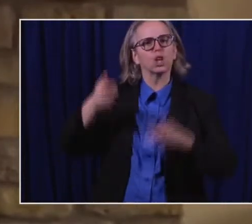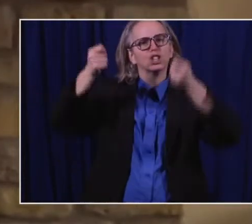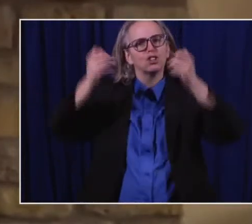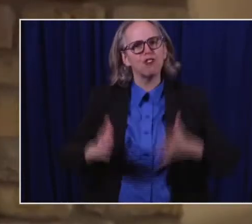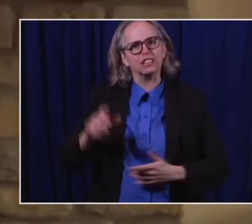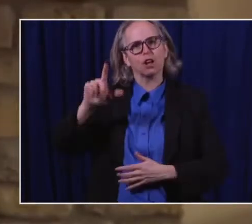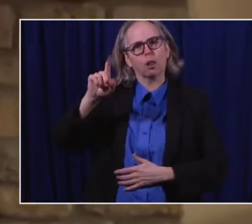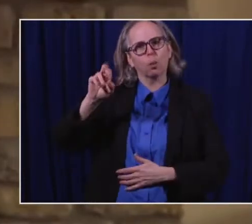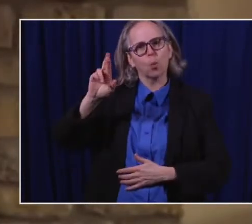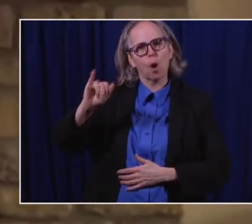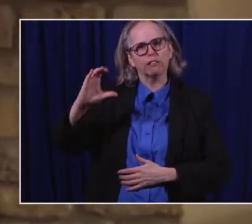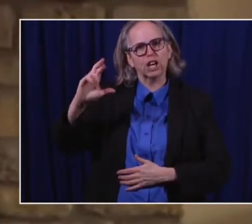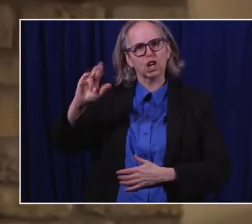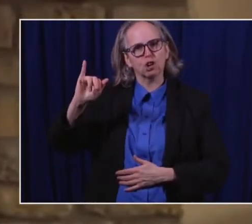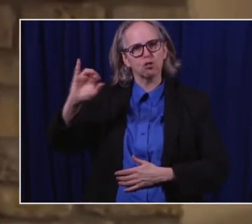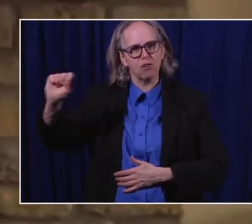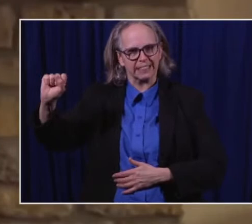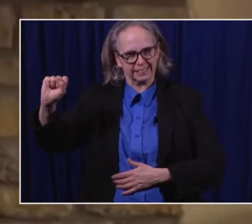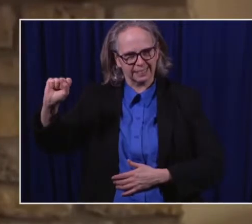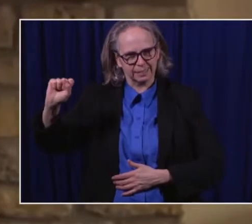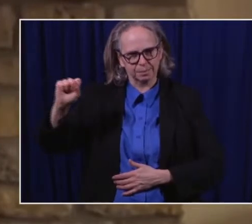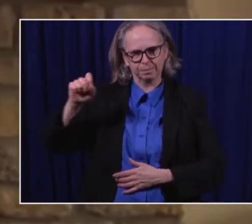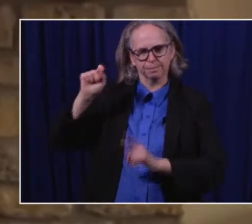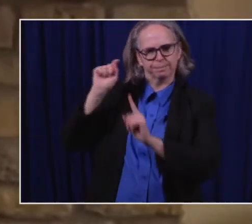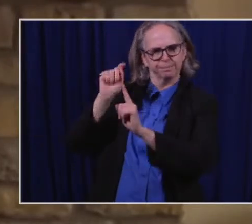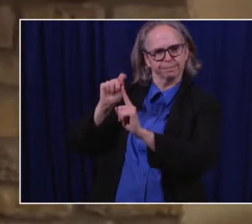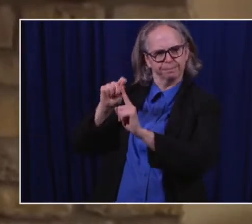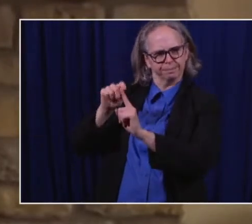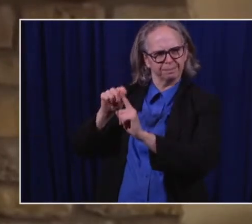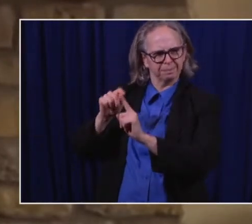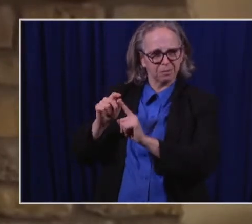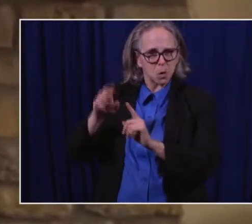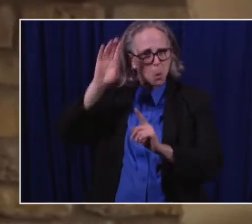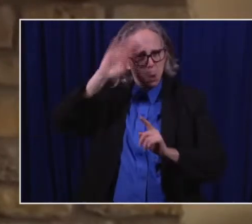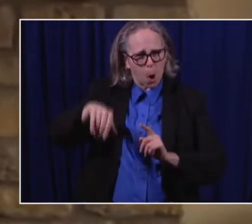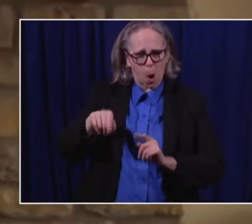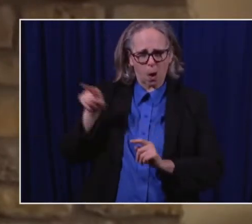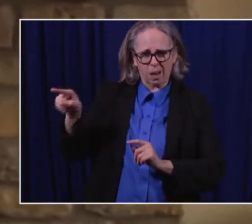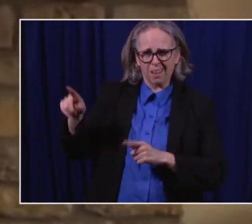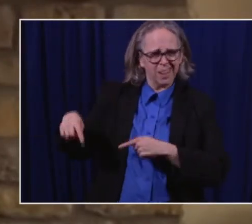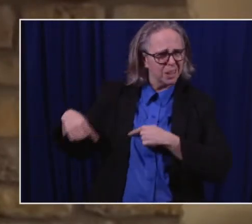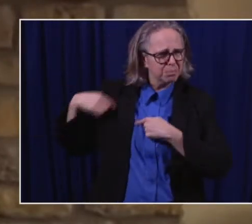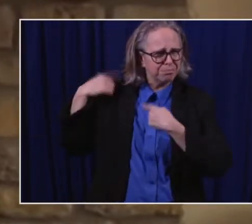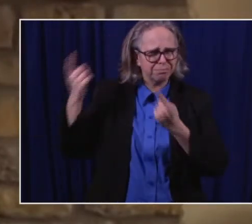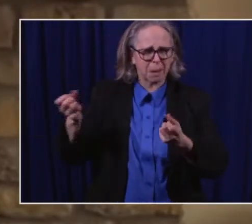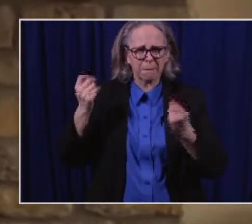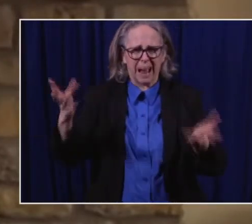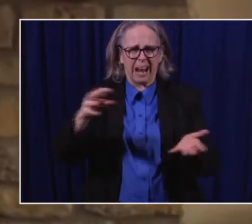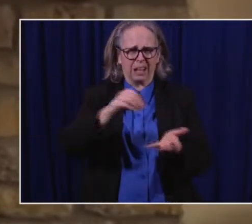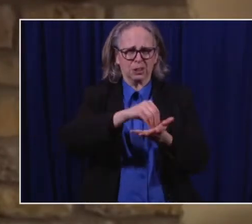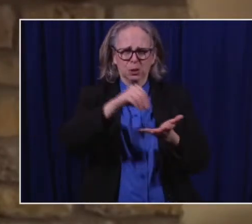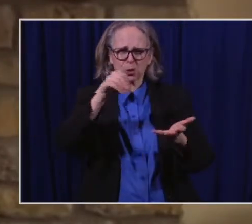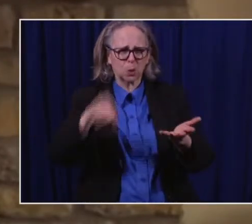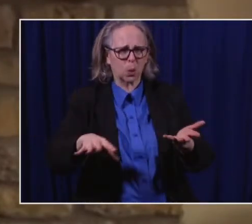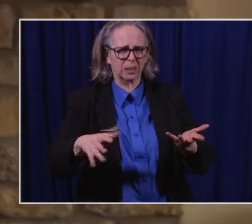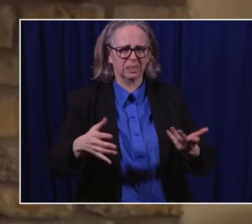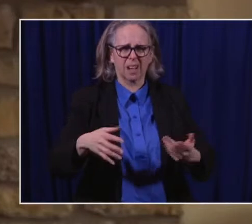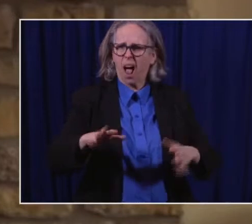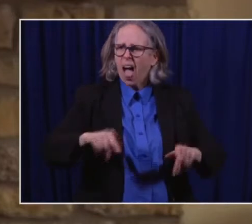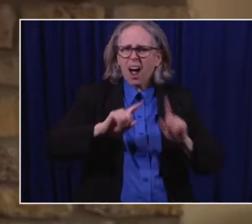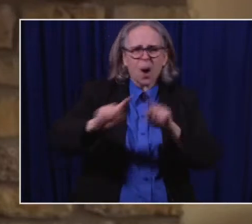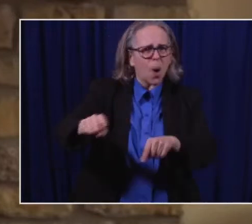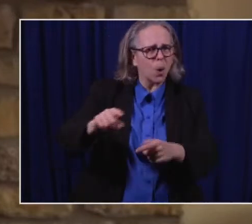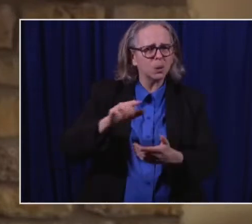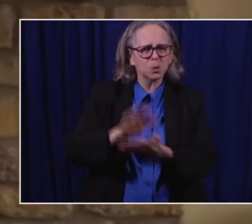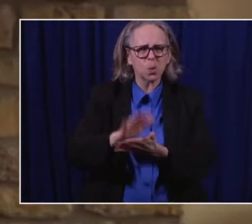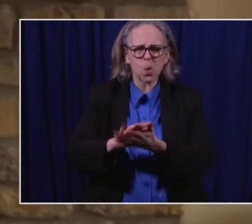We know that for some of our students, not being in school personally has been tough in a number of